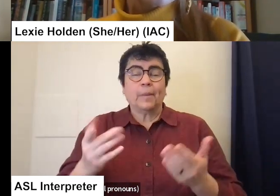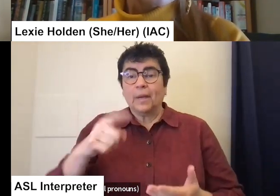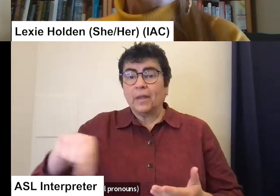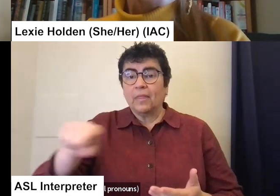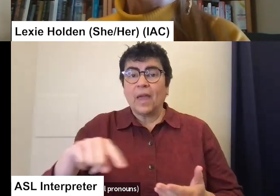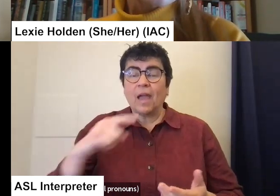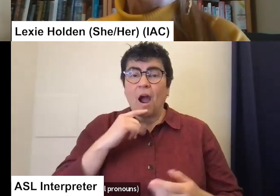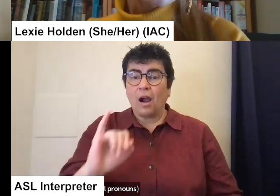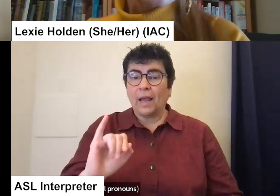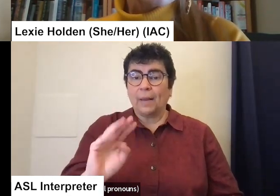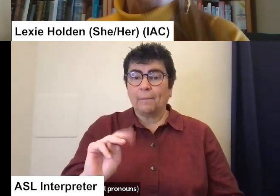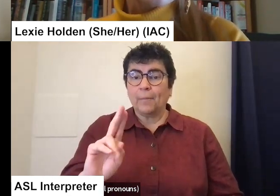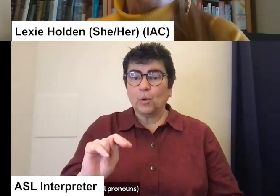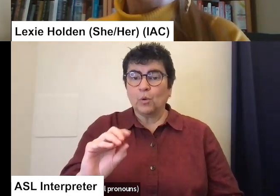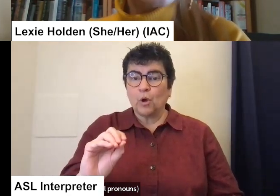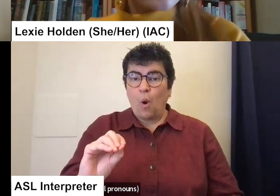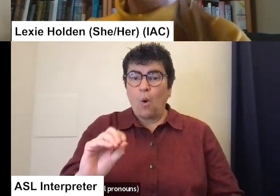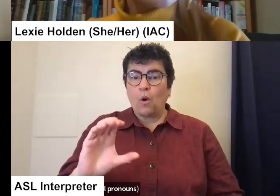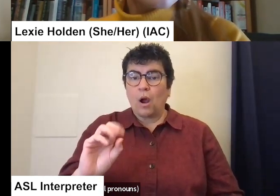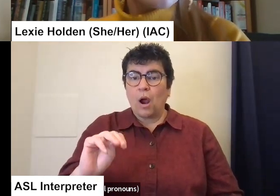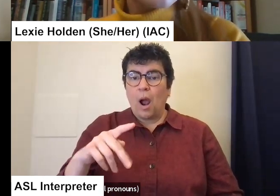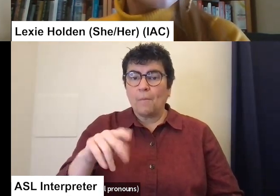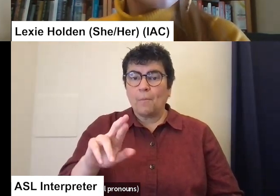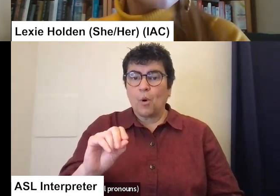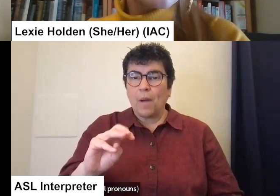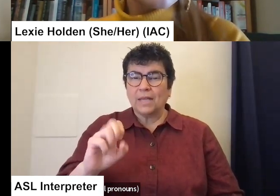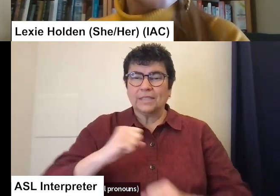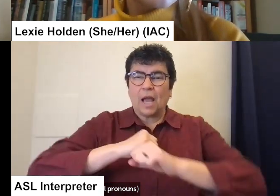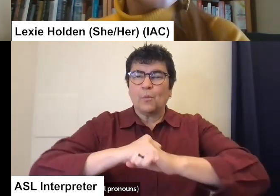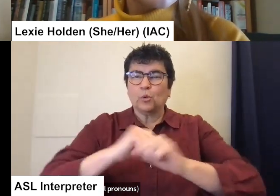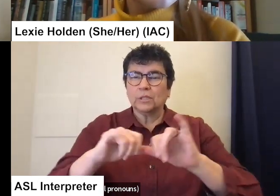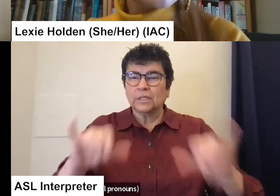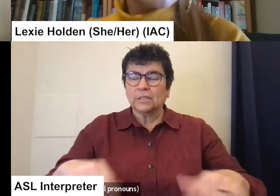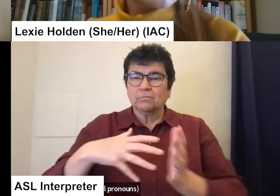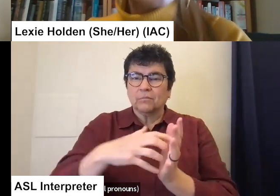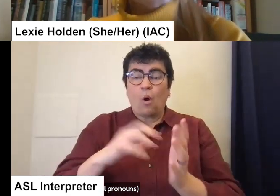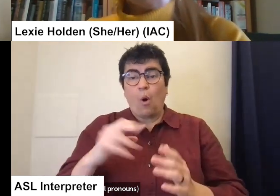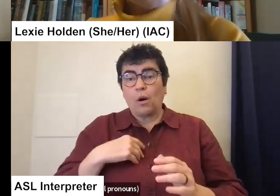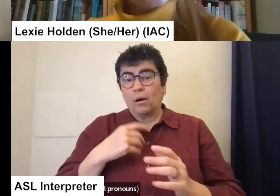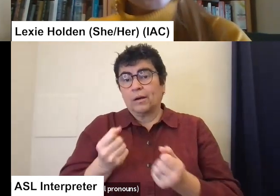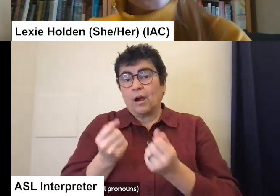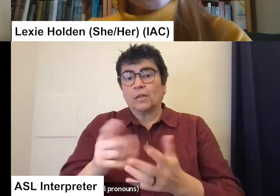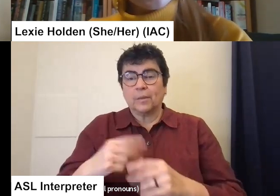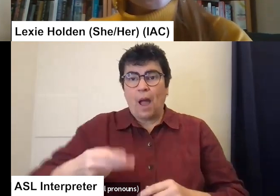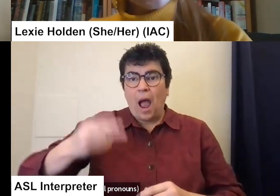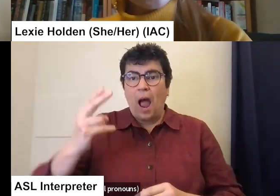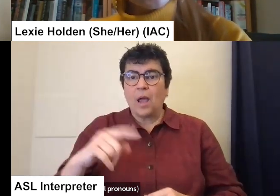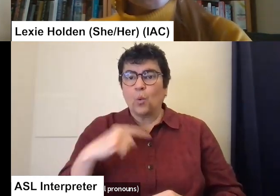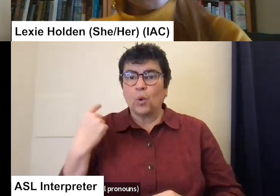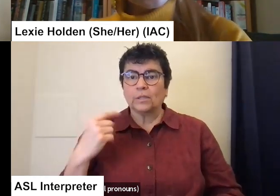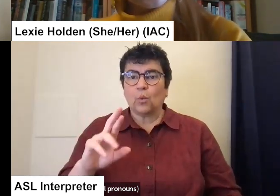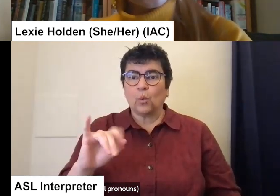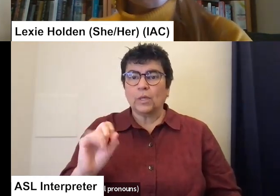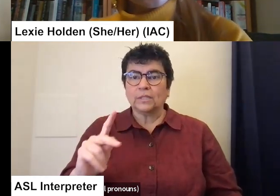are immunocompromised or have other disabilities that make them high risk for COVID. So I've created a